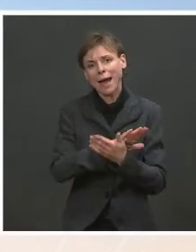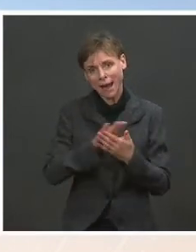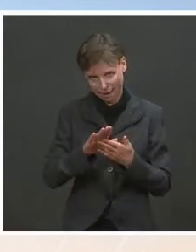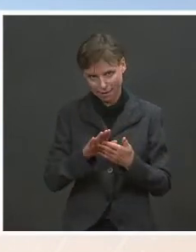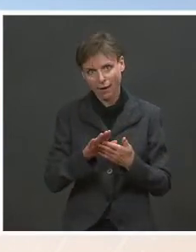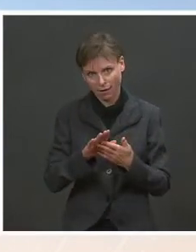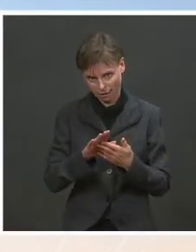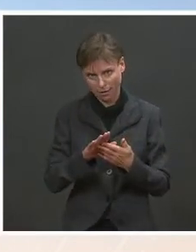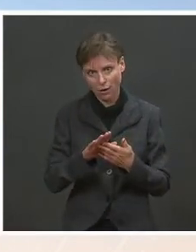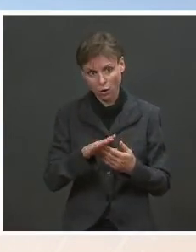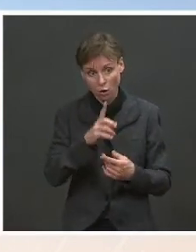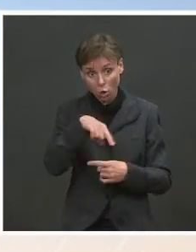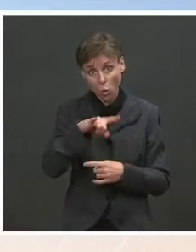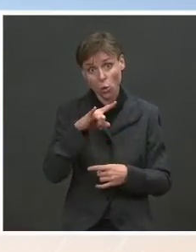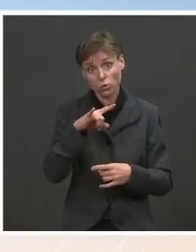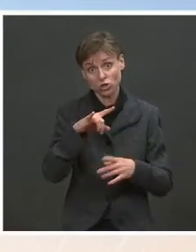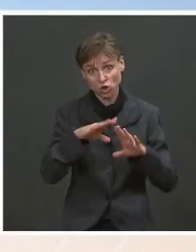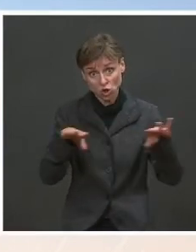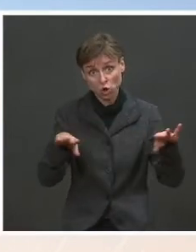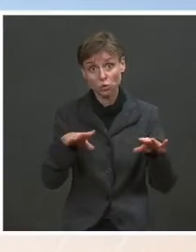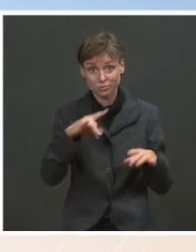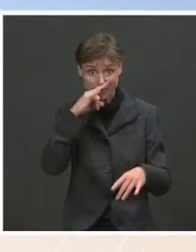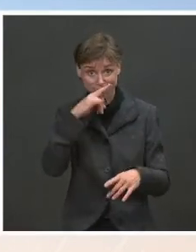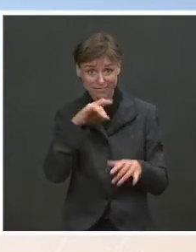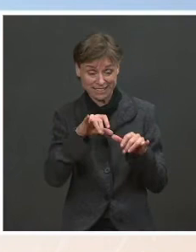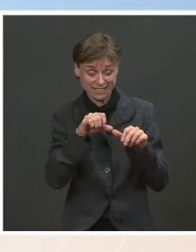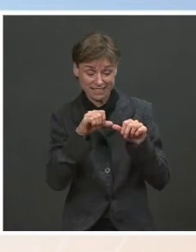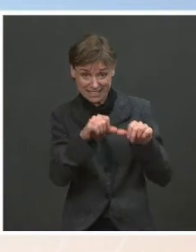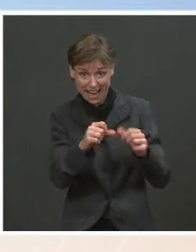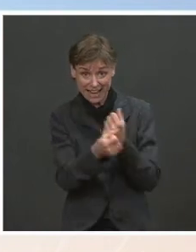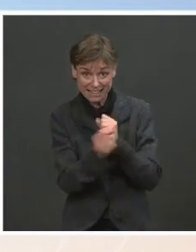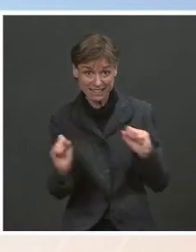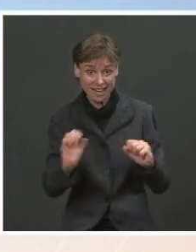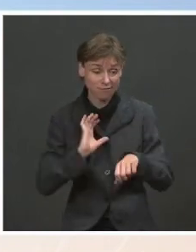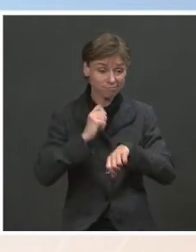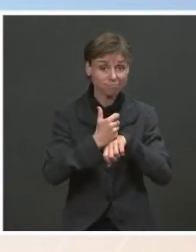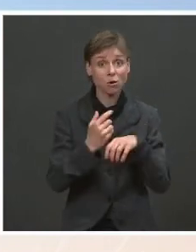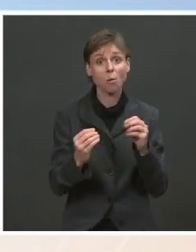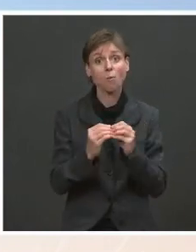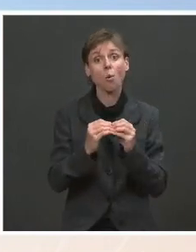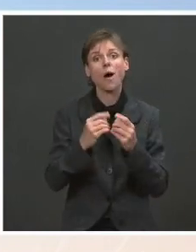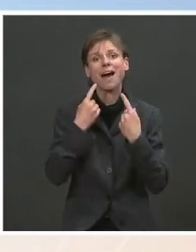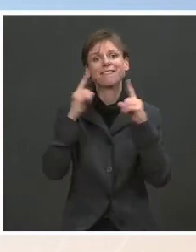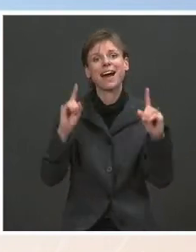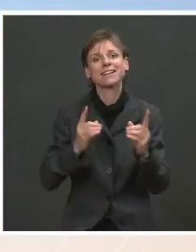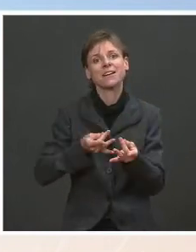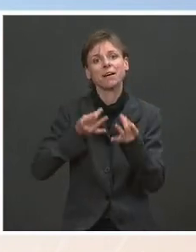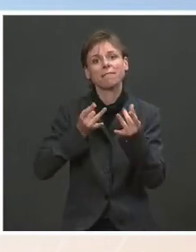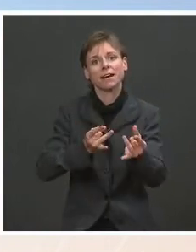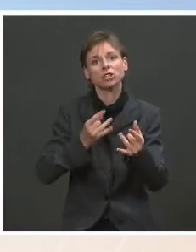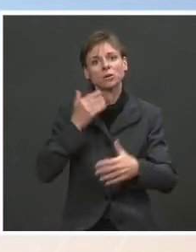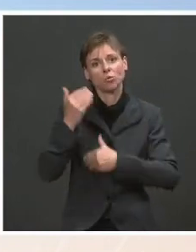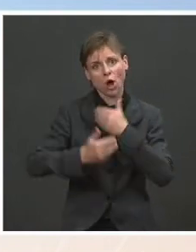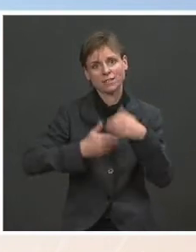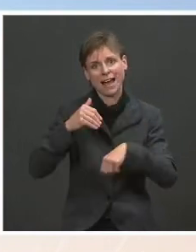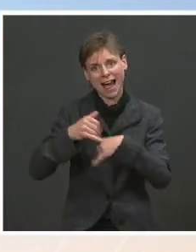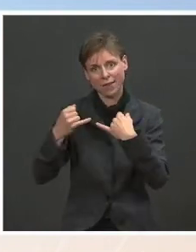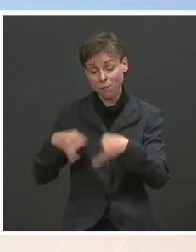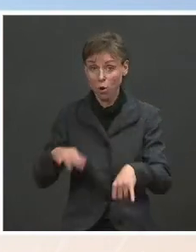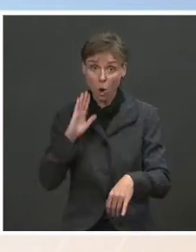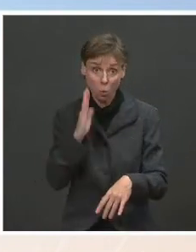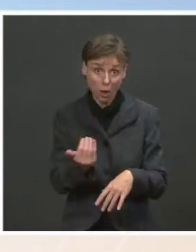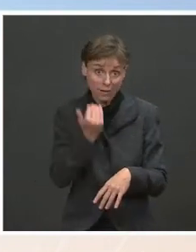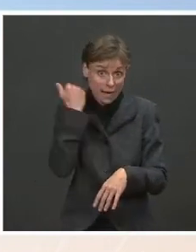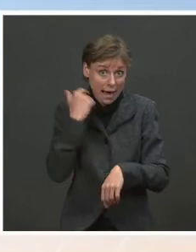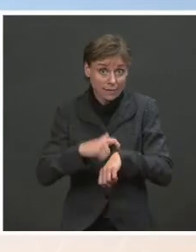And that requires putting in place more effective and efficient processing at the border. It's going to take some time. We're working through it. Every